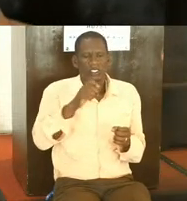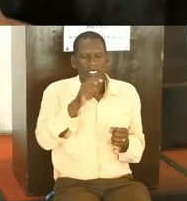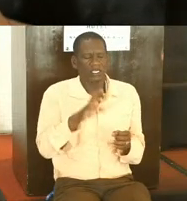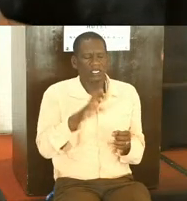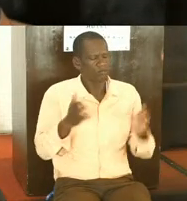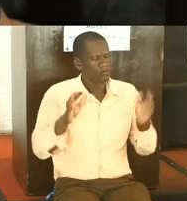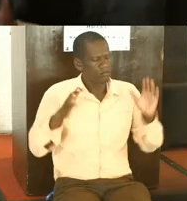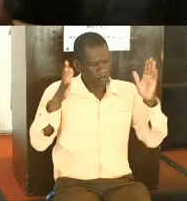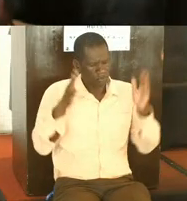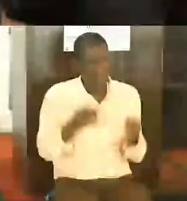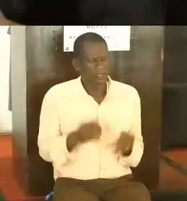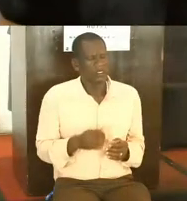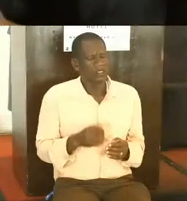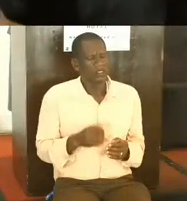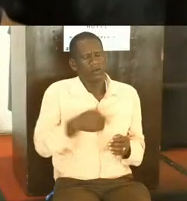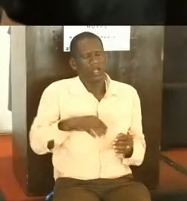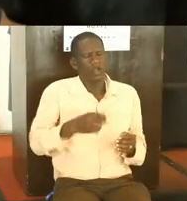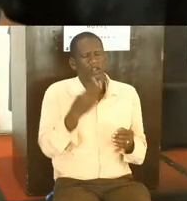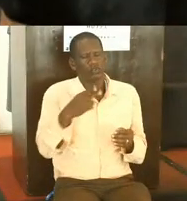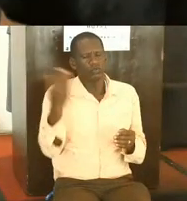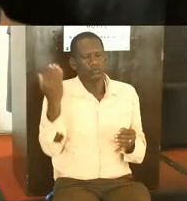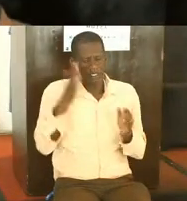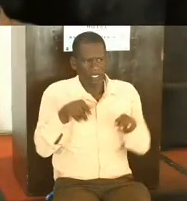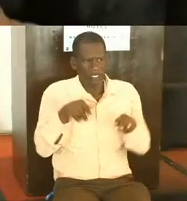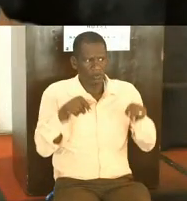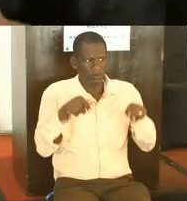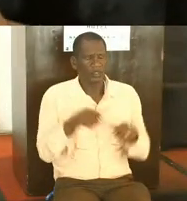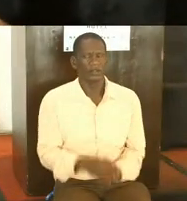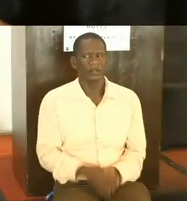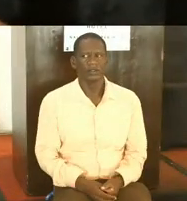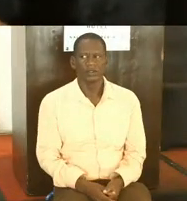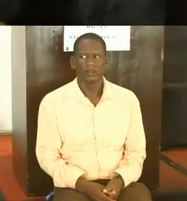please give a hand for our two presenters